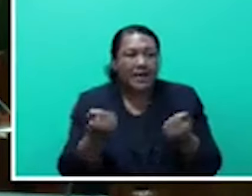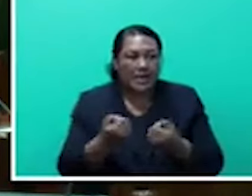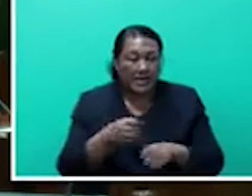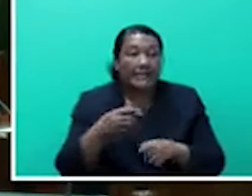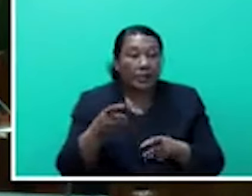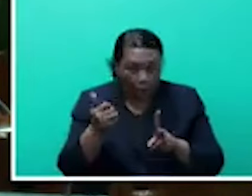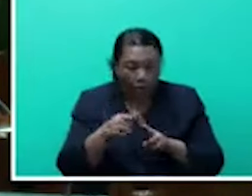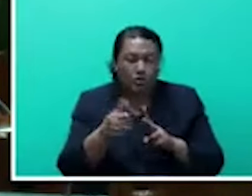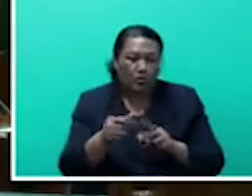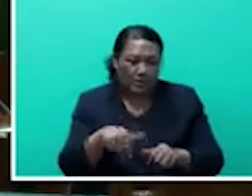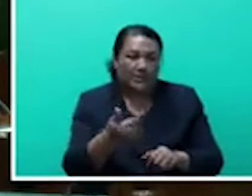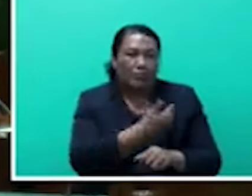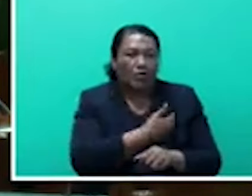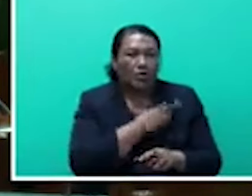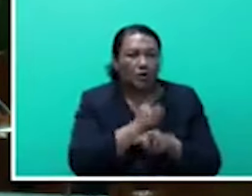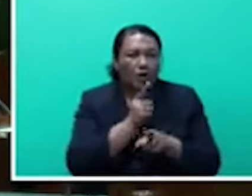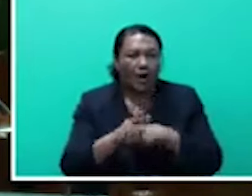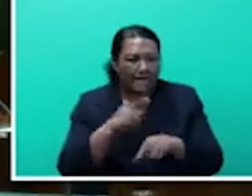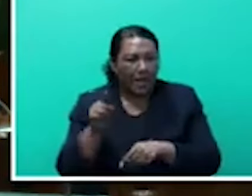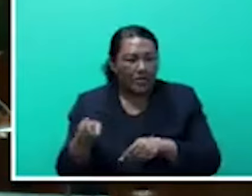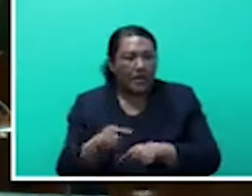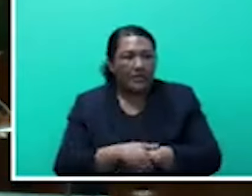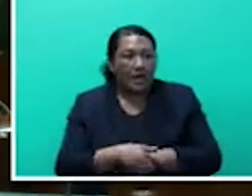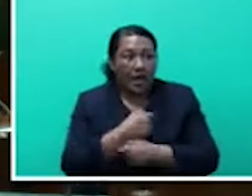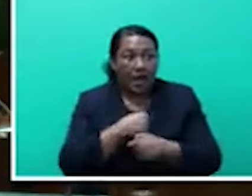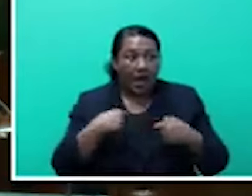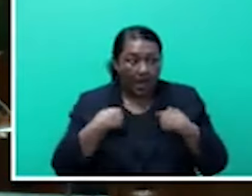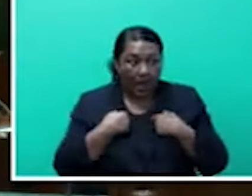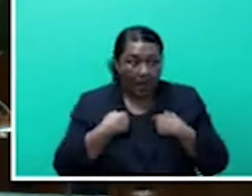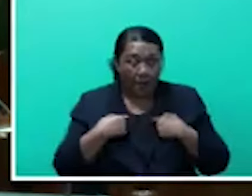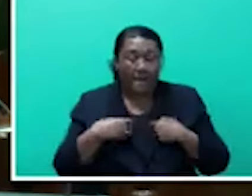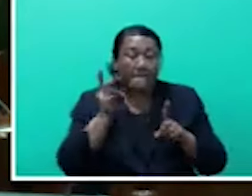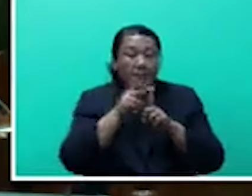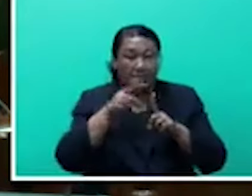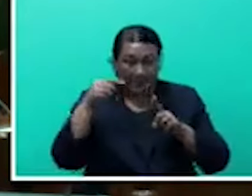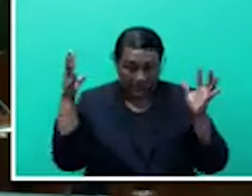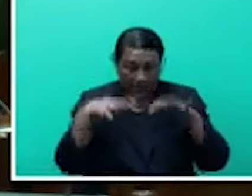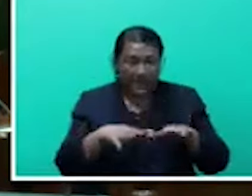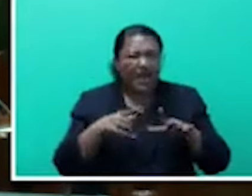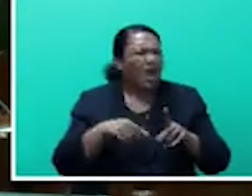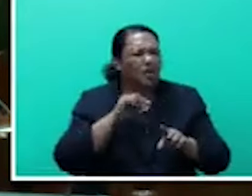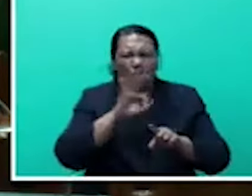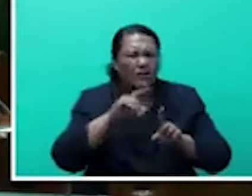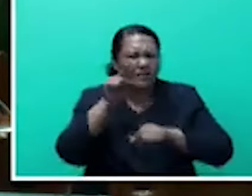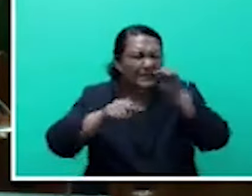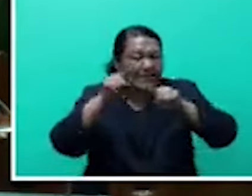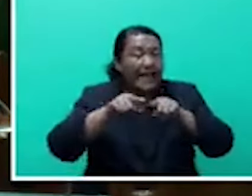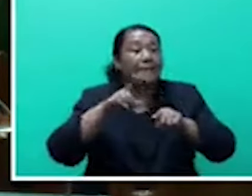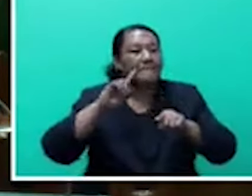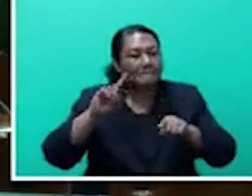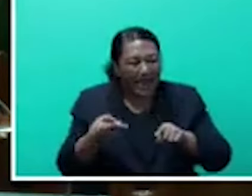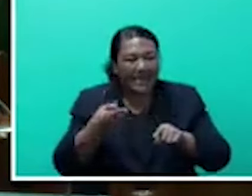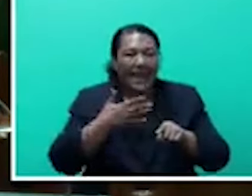morning we spoke about it. Sir, our purpose here is not to criticize, sir. We would like to improve